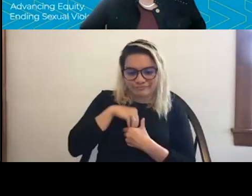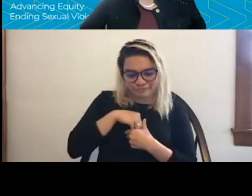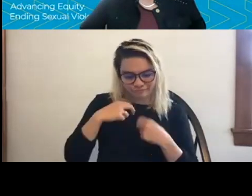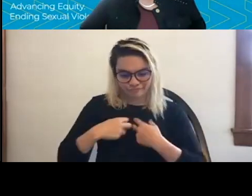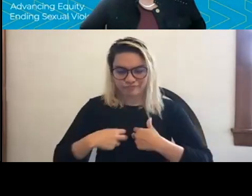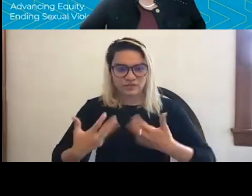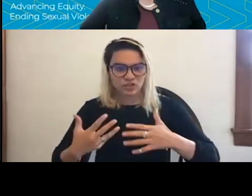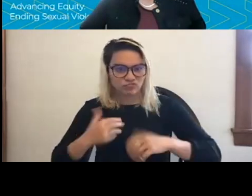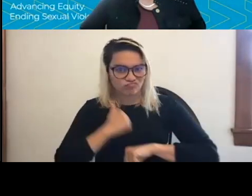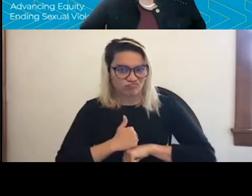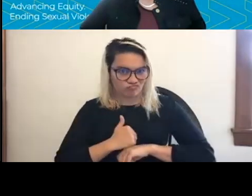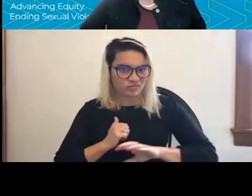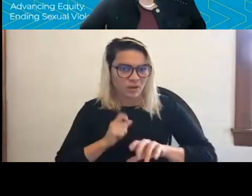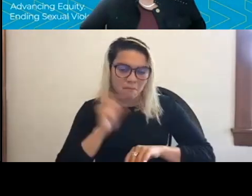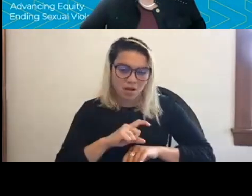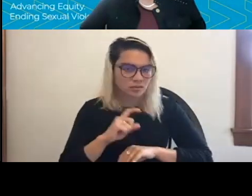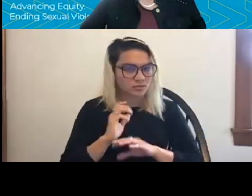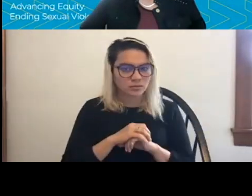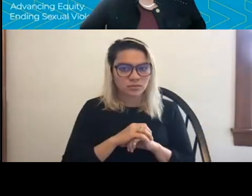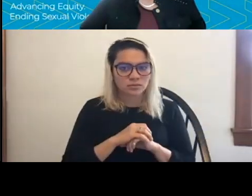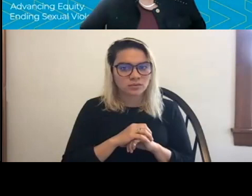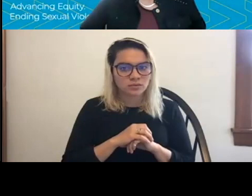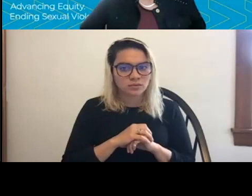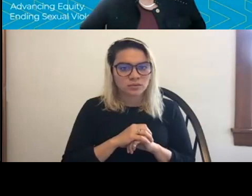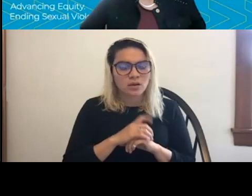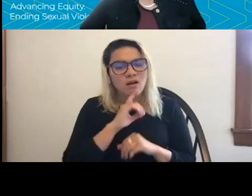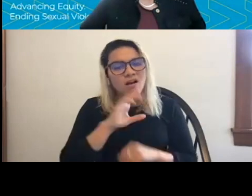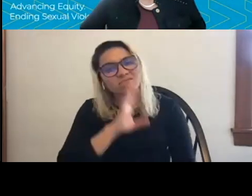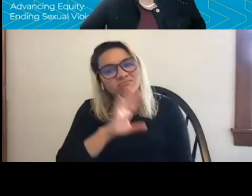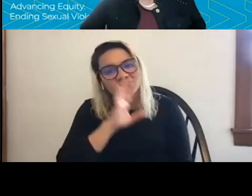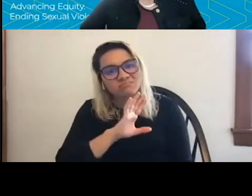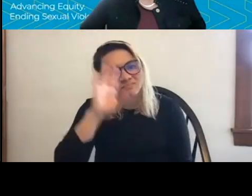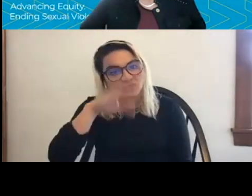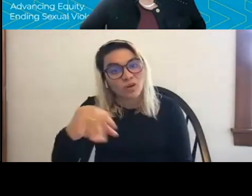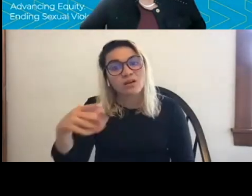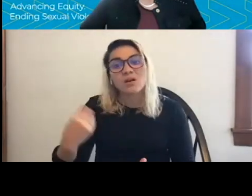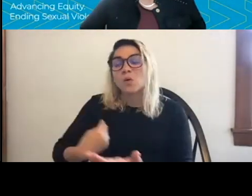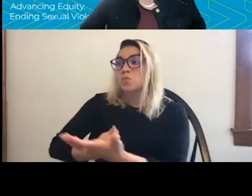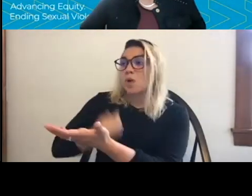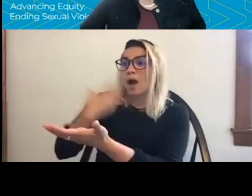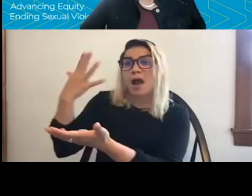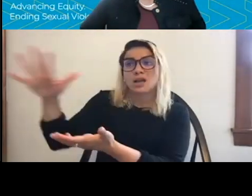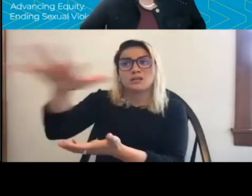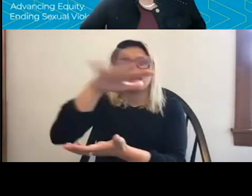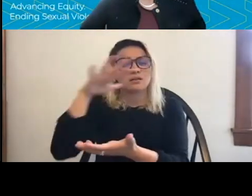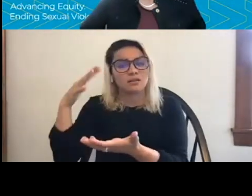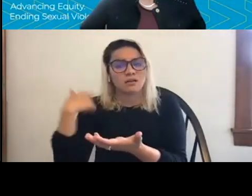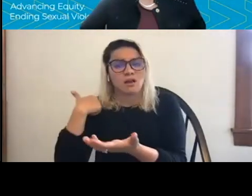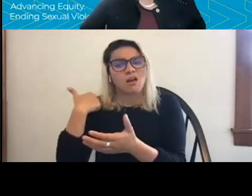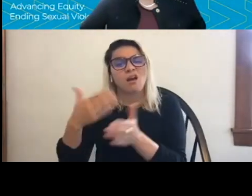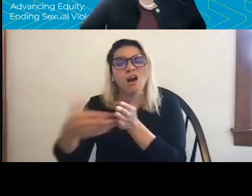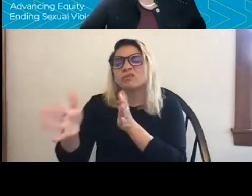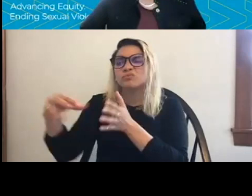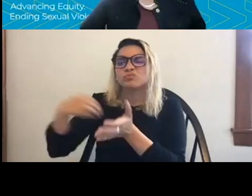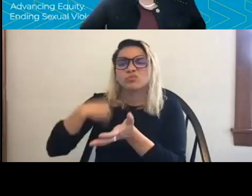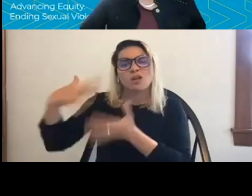I cannot tell you how frustrating it is to be with folks who would consider themselves a white ally, but actually have no skin in the game. They